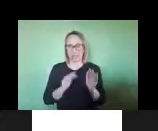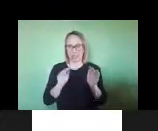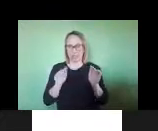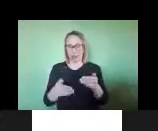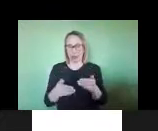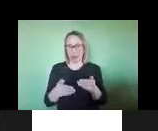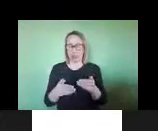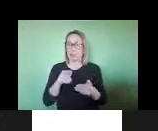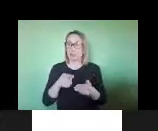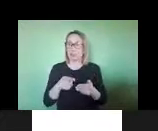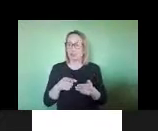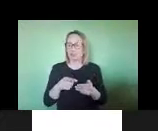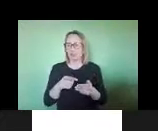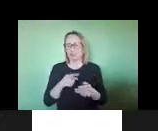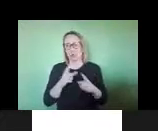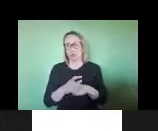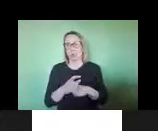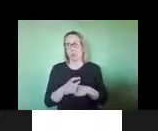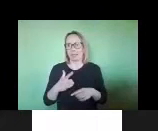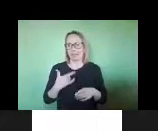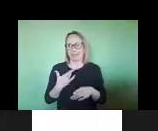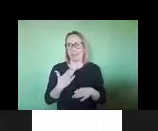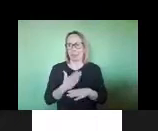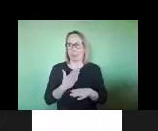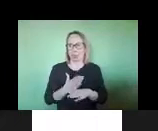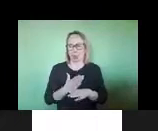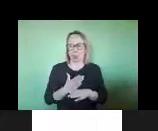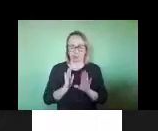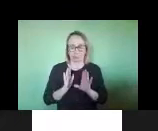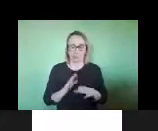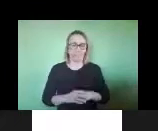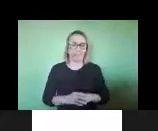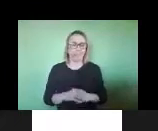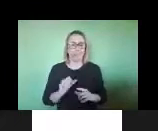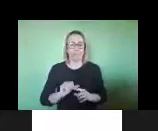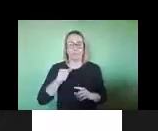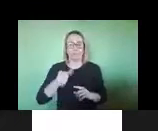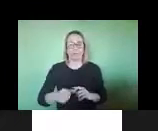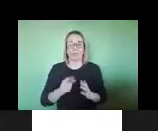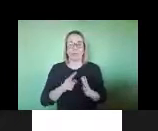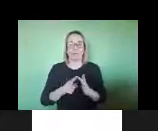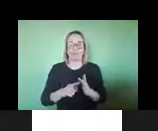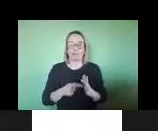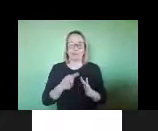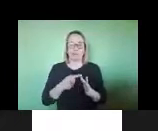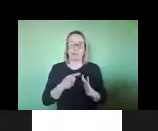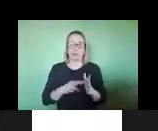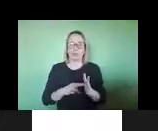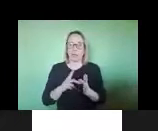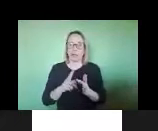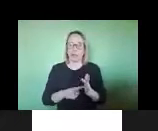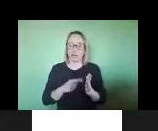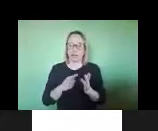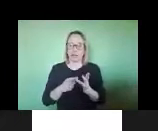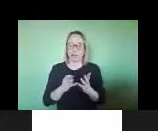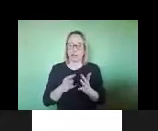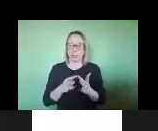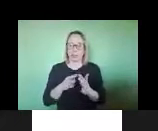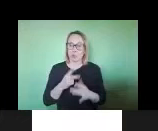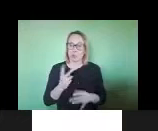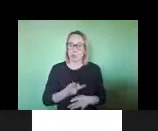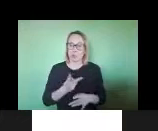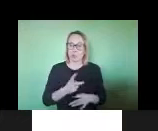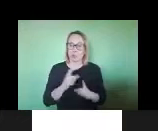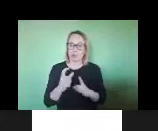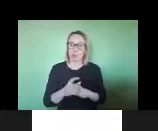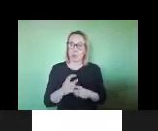in Clydebank. Sorry, Audrey. Next up, we have Jan and Josie. They're both community living workers.